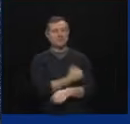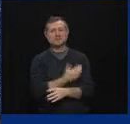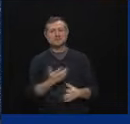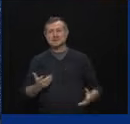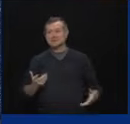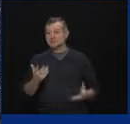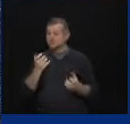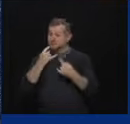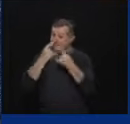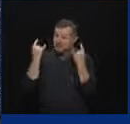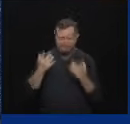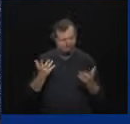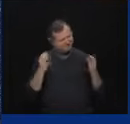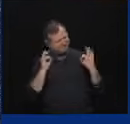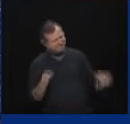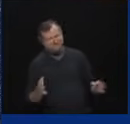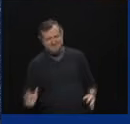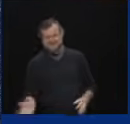who are not.